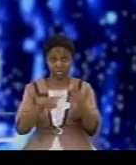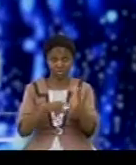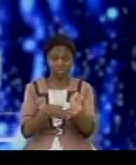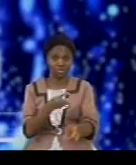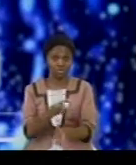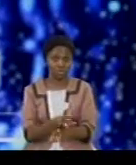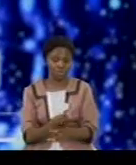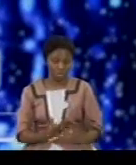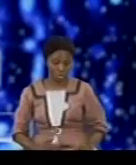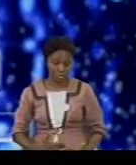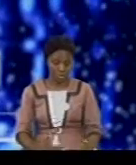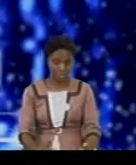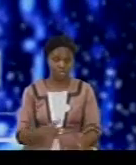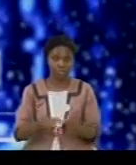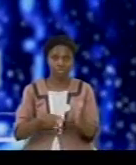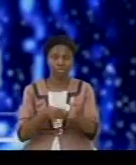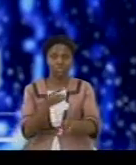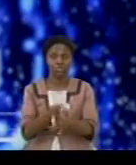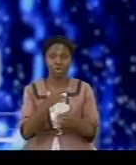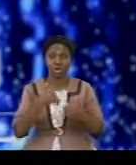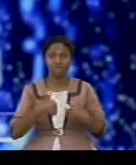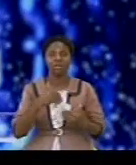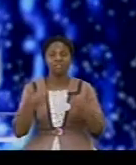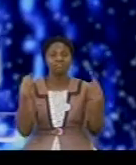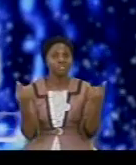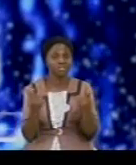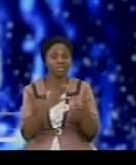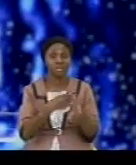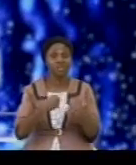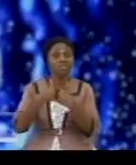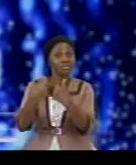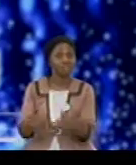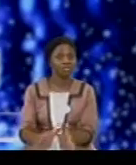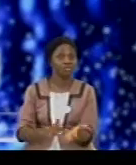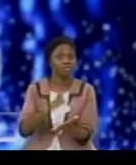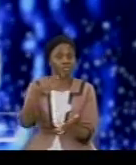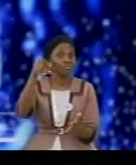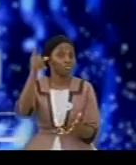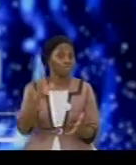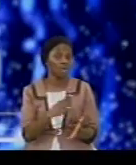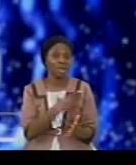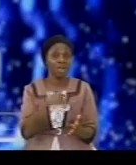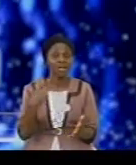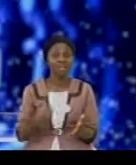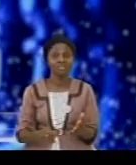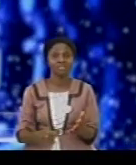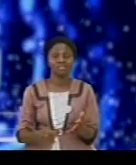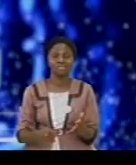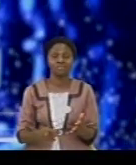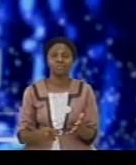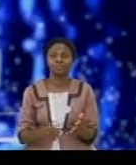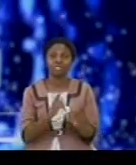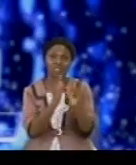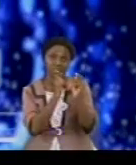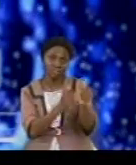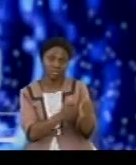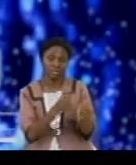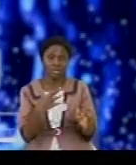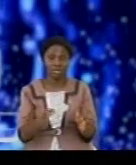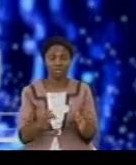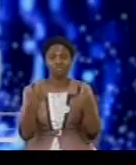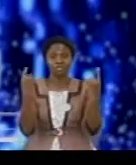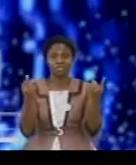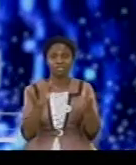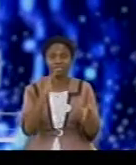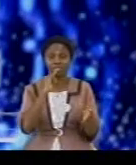Adam, they have sinned and they have come short of the glory of God. And the wages of sin is death. But thank God, the gift of God is